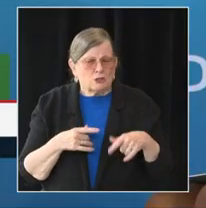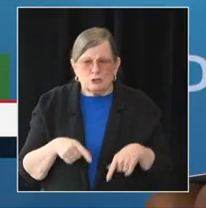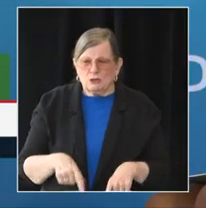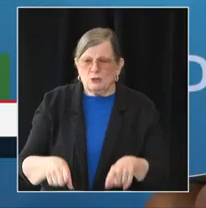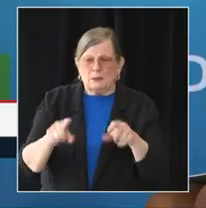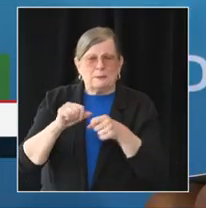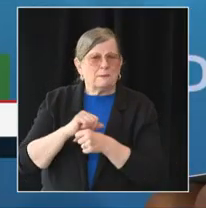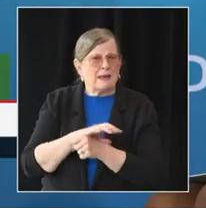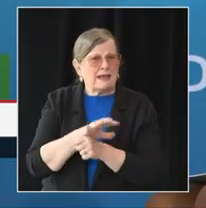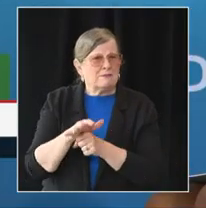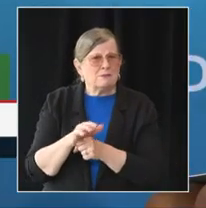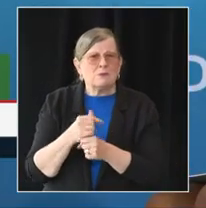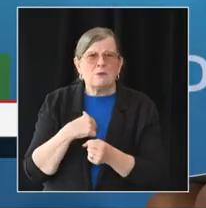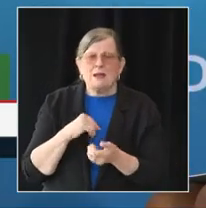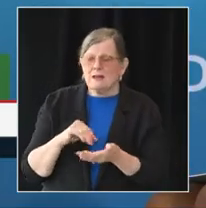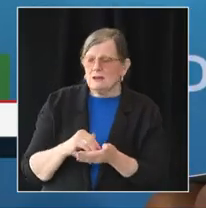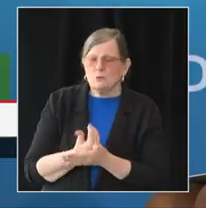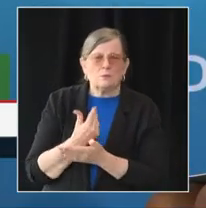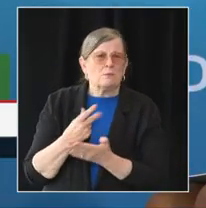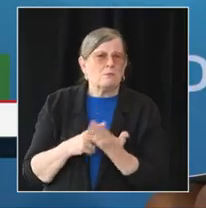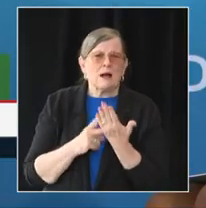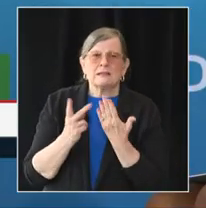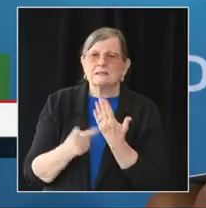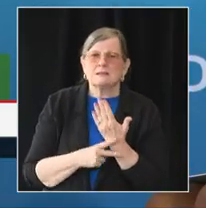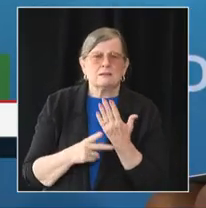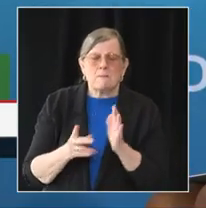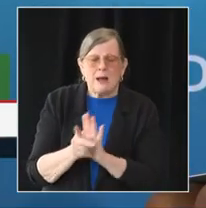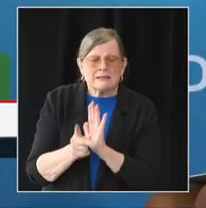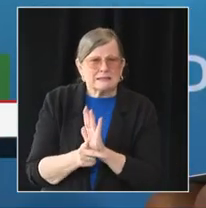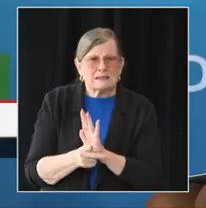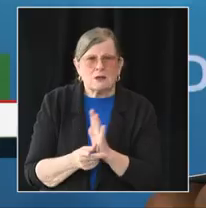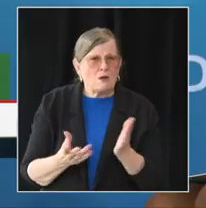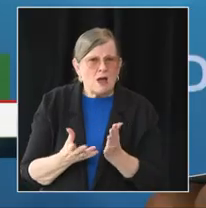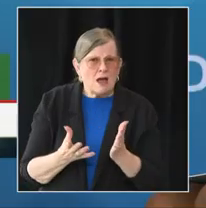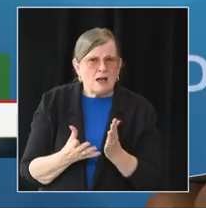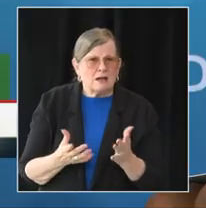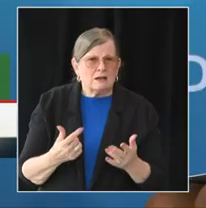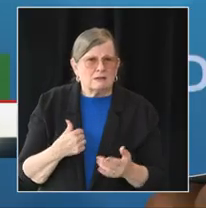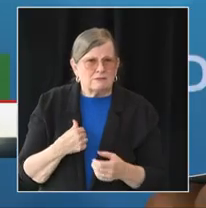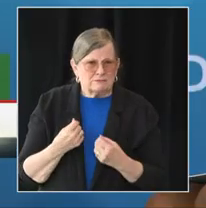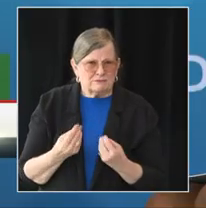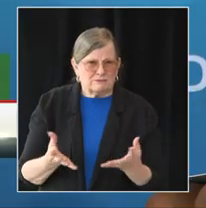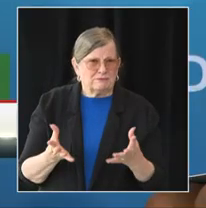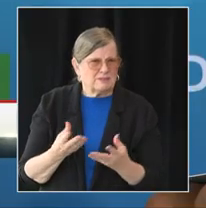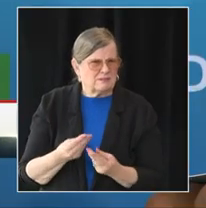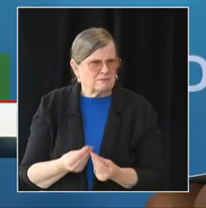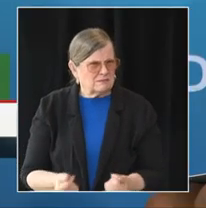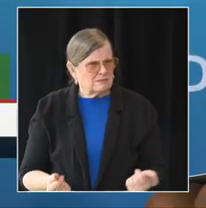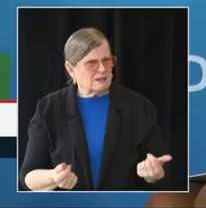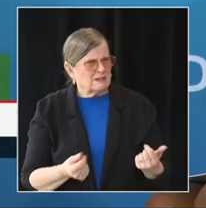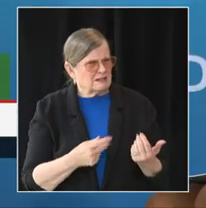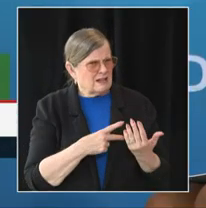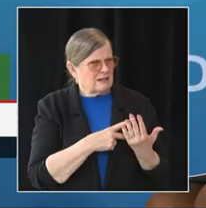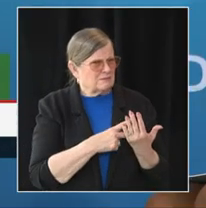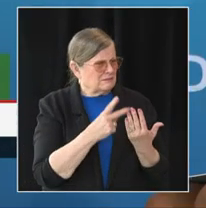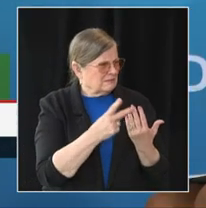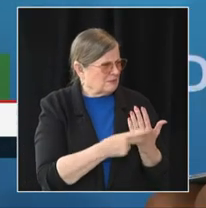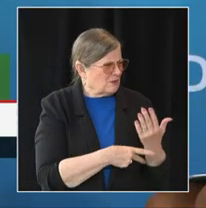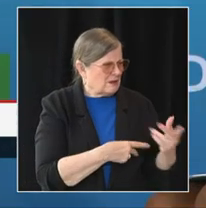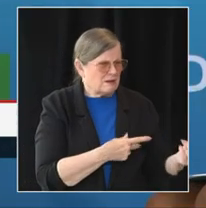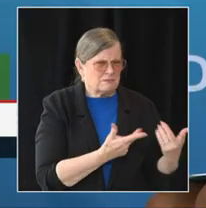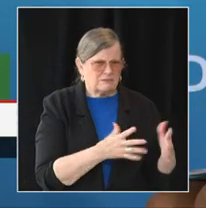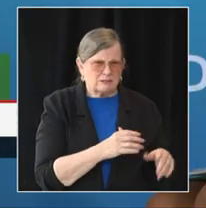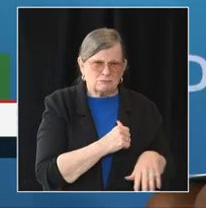at risk. And that's why we're moving the Rental Act with this bill as well, which tries